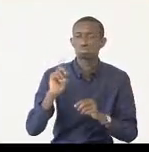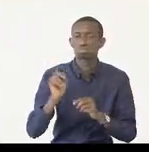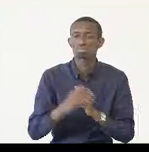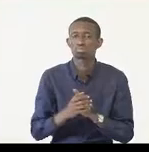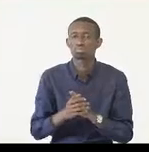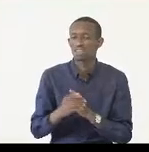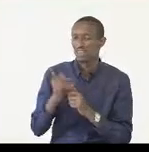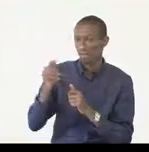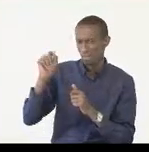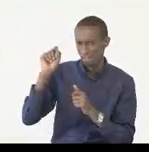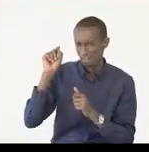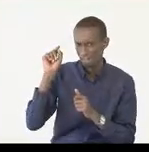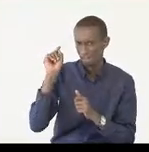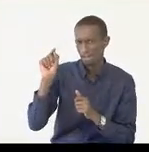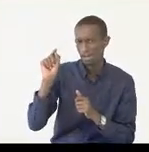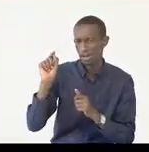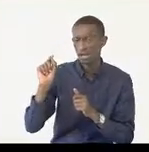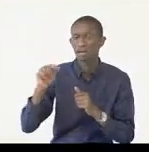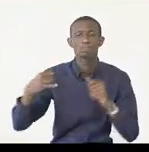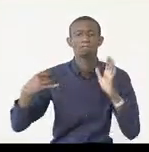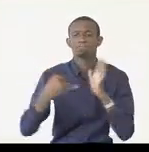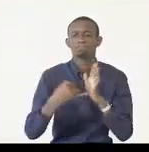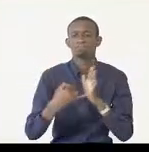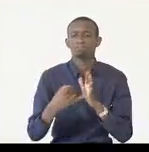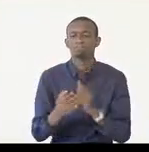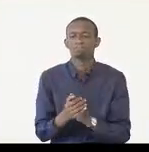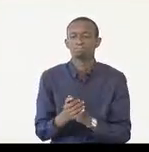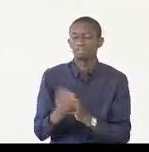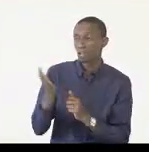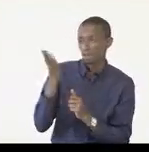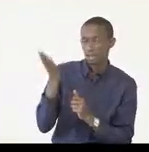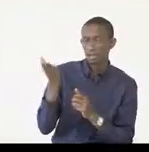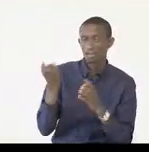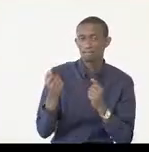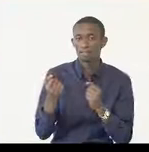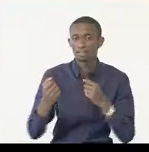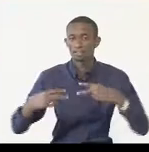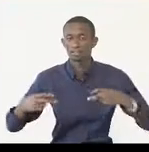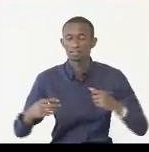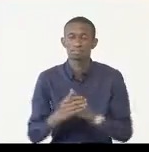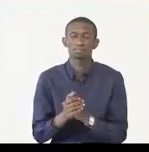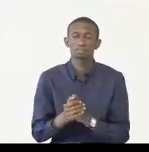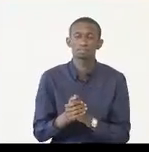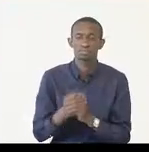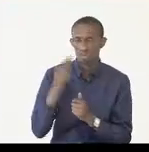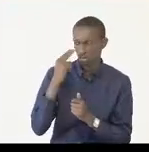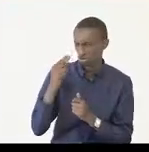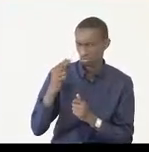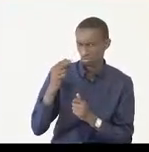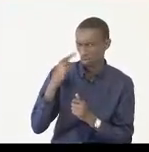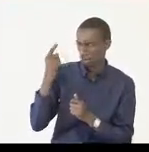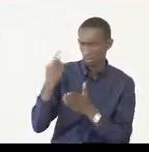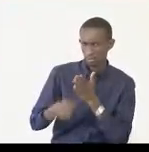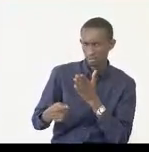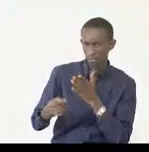impact. So point where we have the interaction is going out to take place. And then, students, what is there? It is that